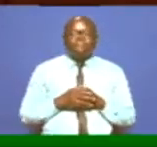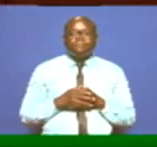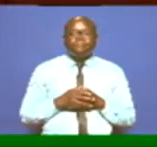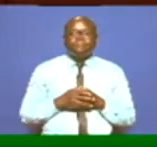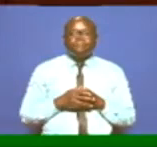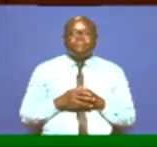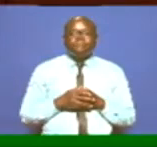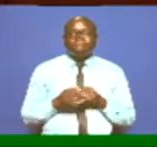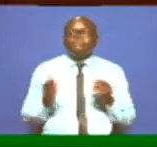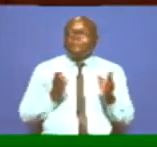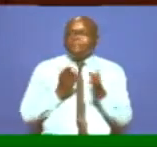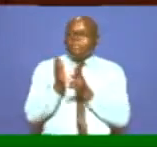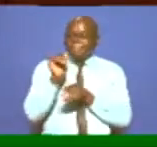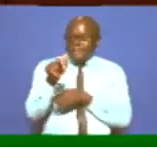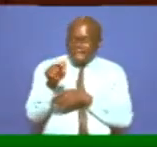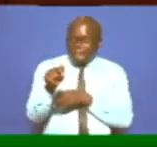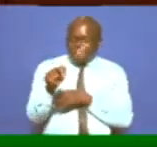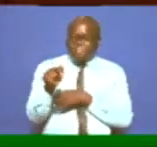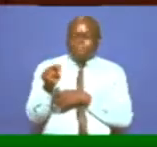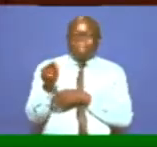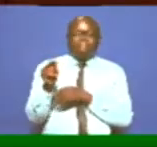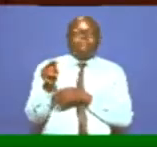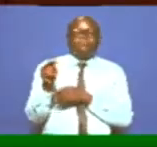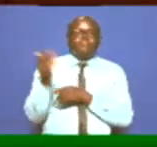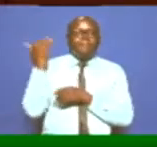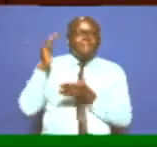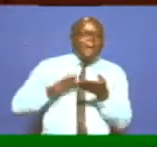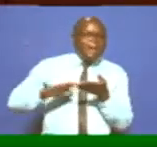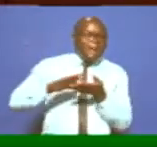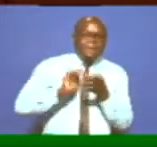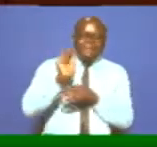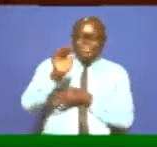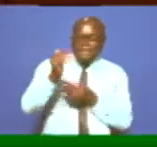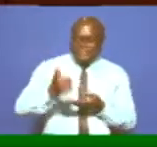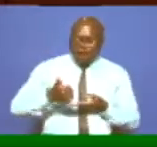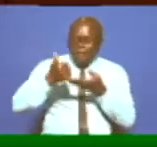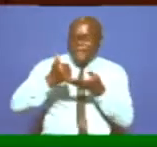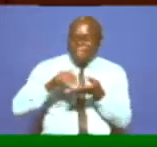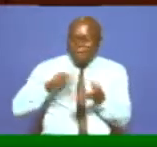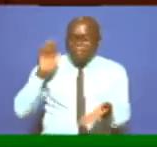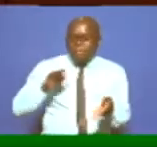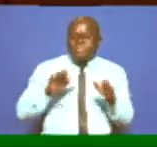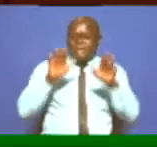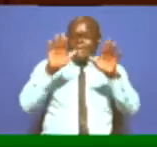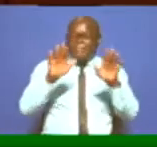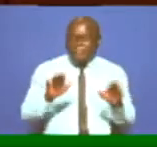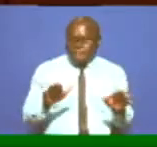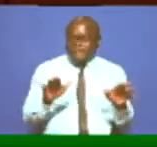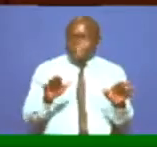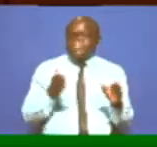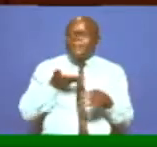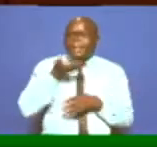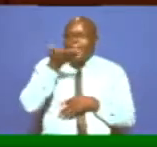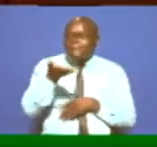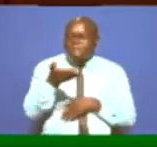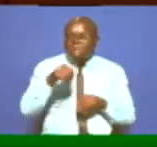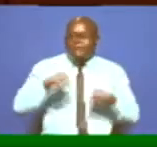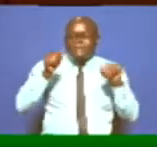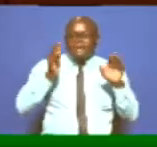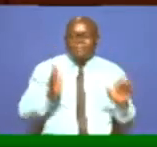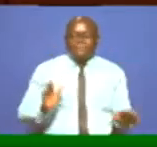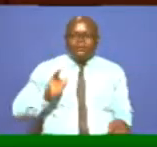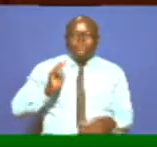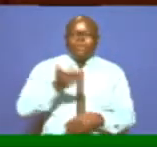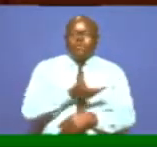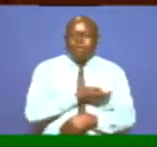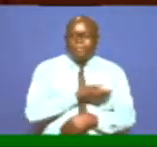is again as that background that I want to seek your indulgence and, more importantly, the response from the chairperson of the Departmental Committee